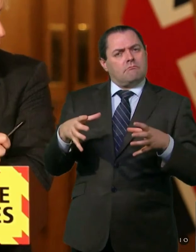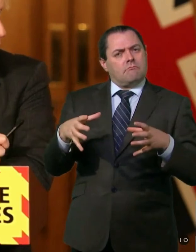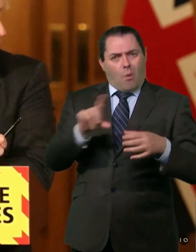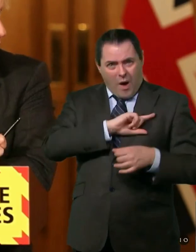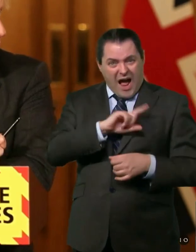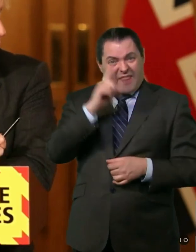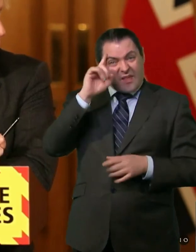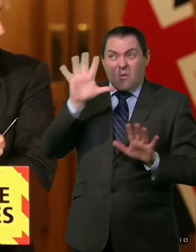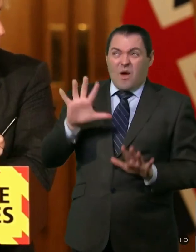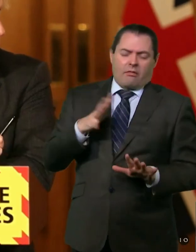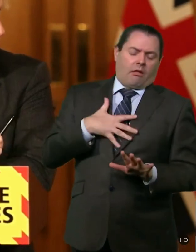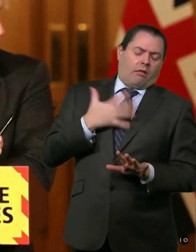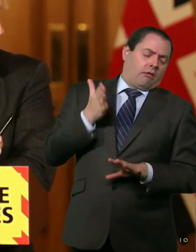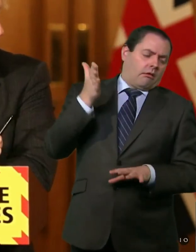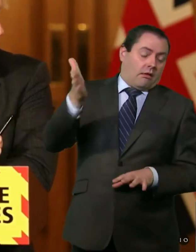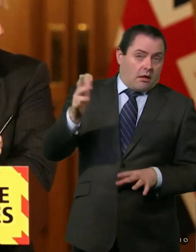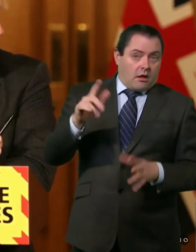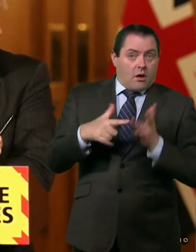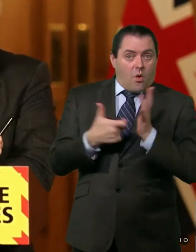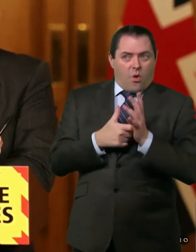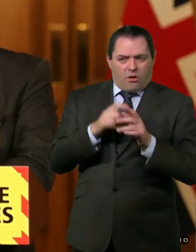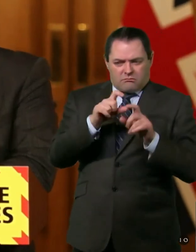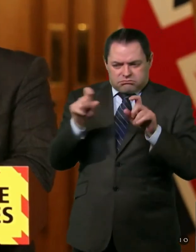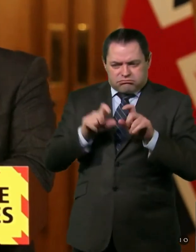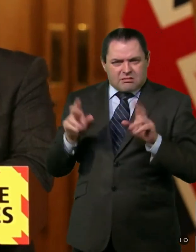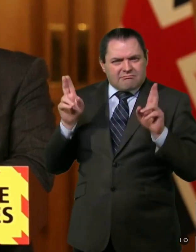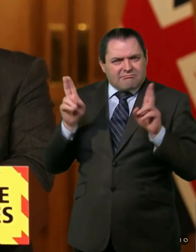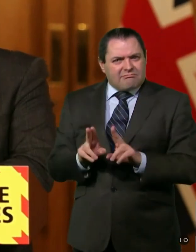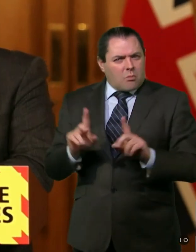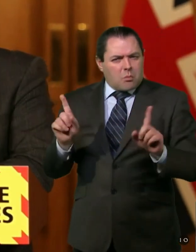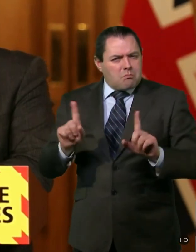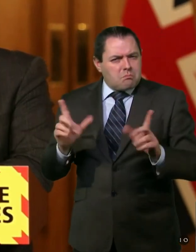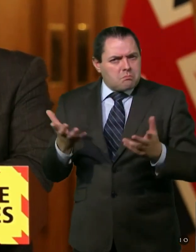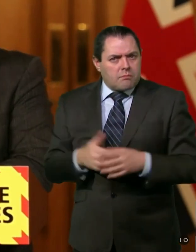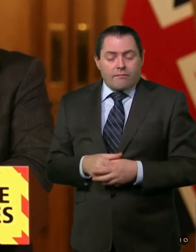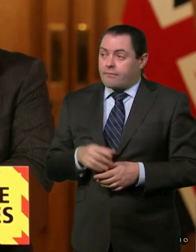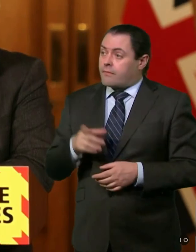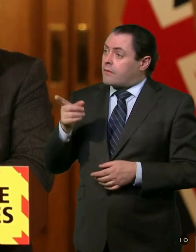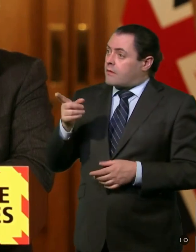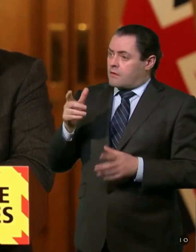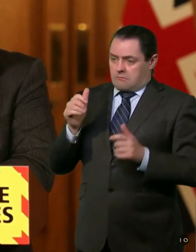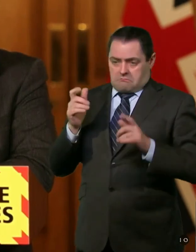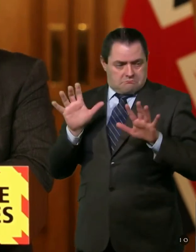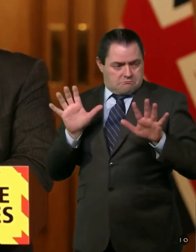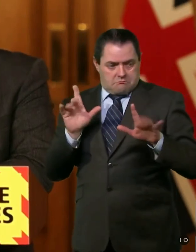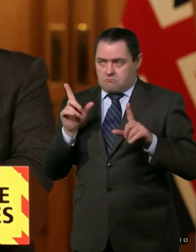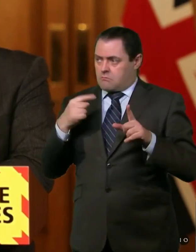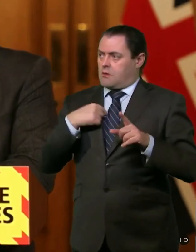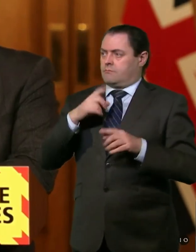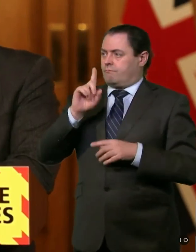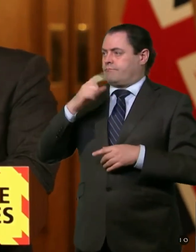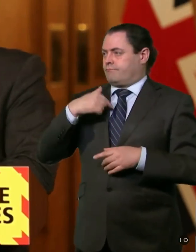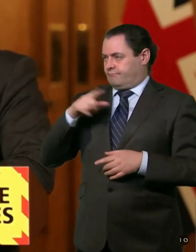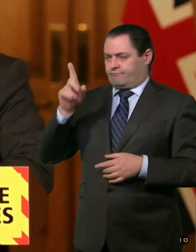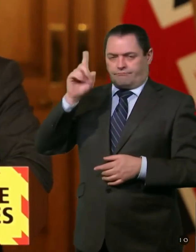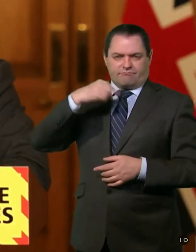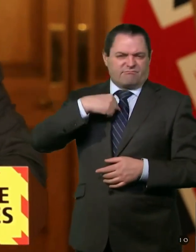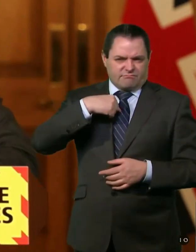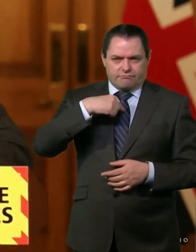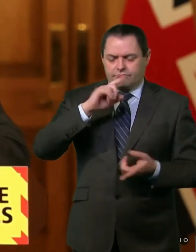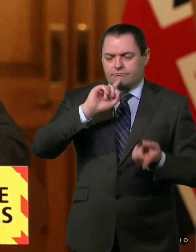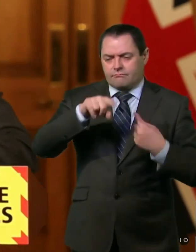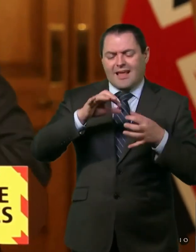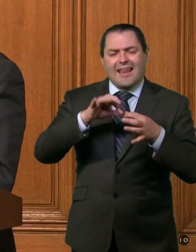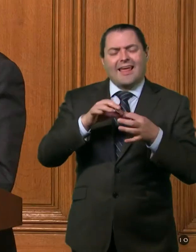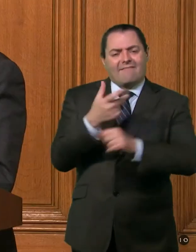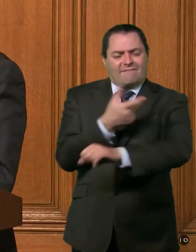Patrick, do you want to take the first bit? On the vaccine data, I mean, we've got the data